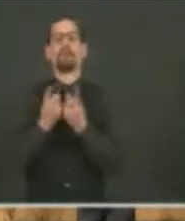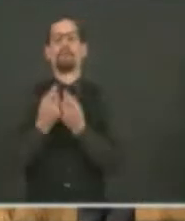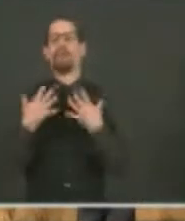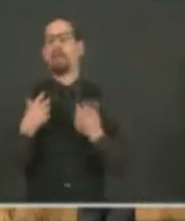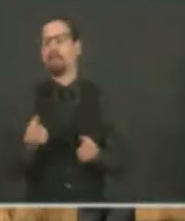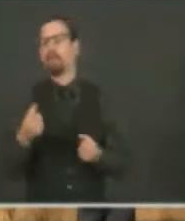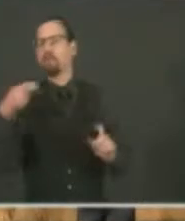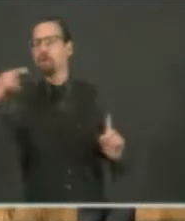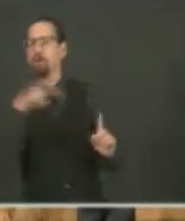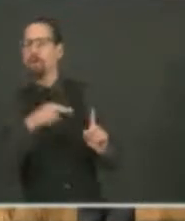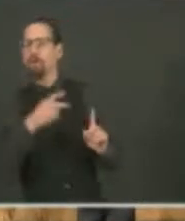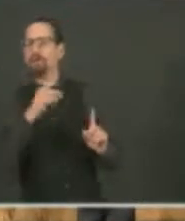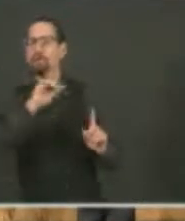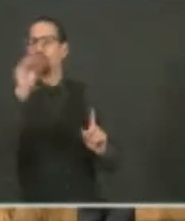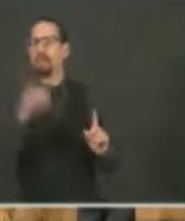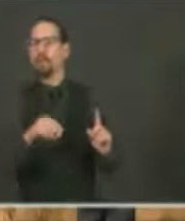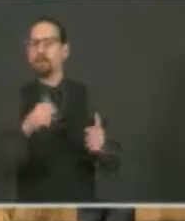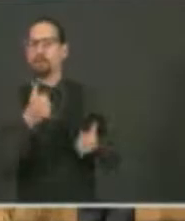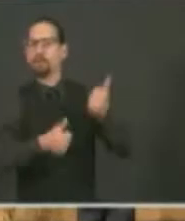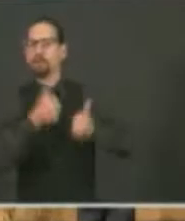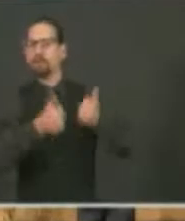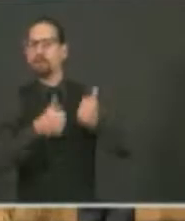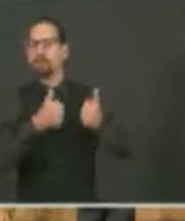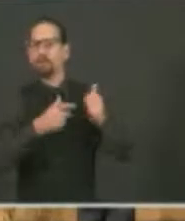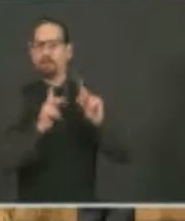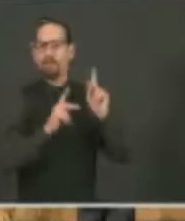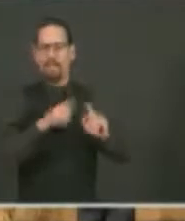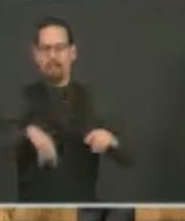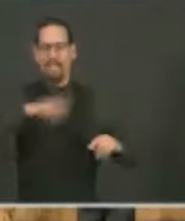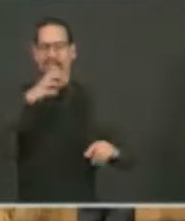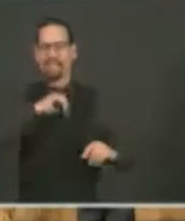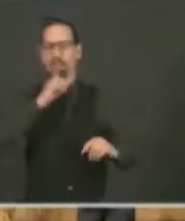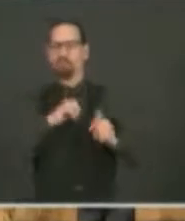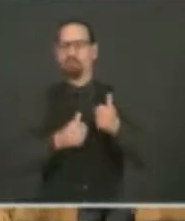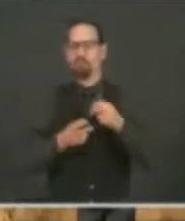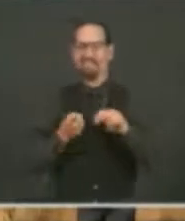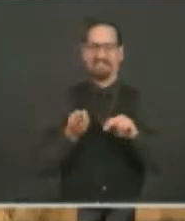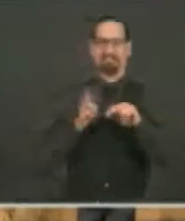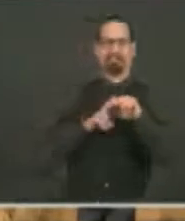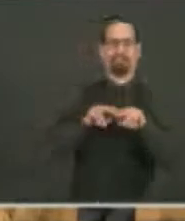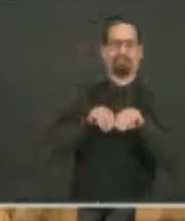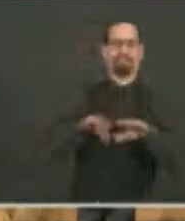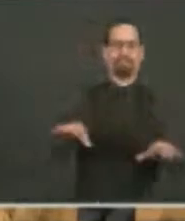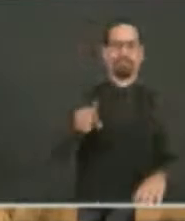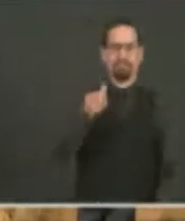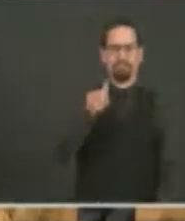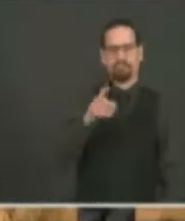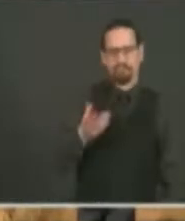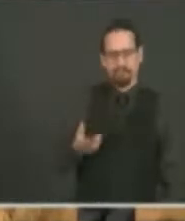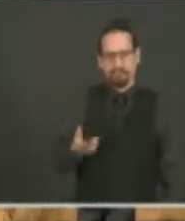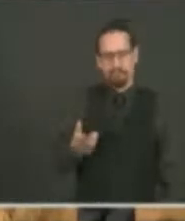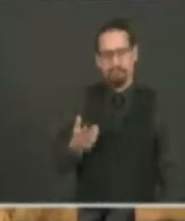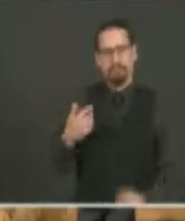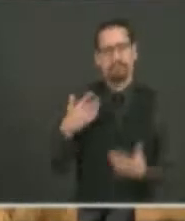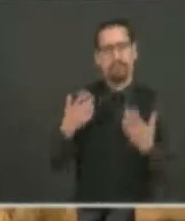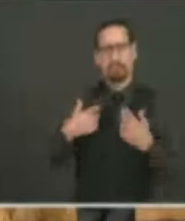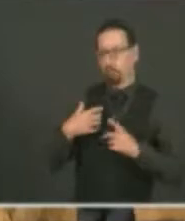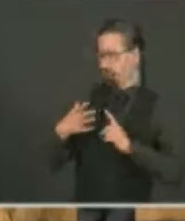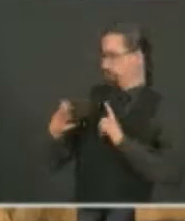what percentage of people continue to socialize, even in limited ways,